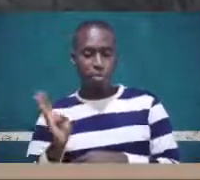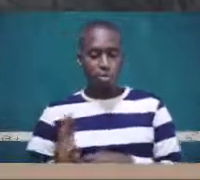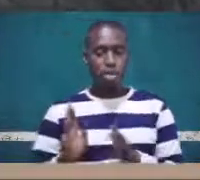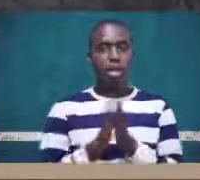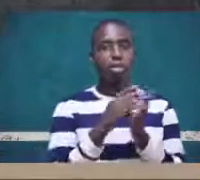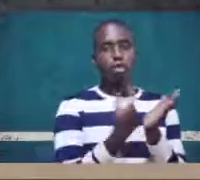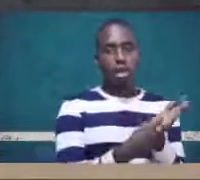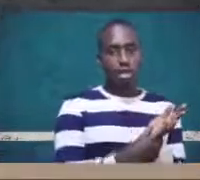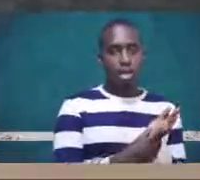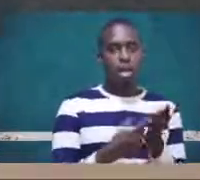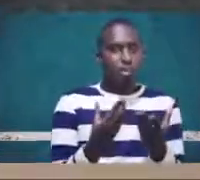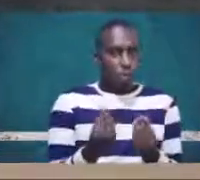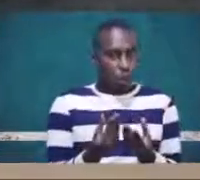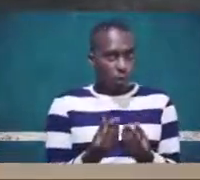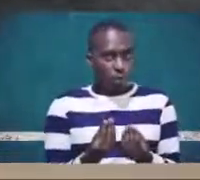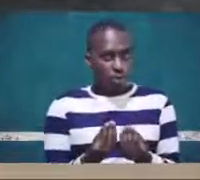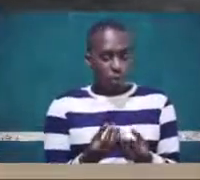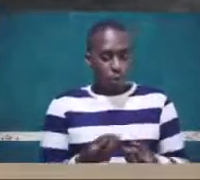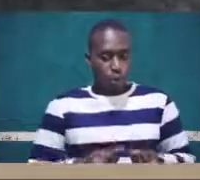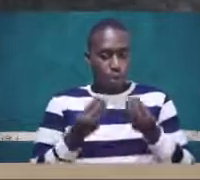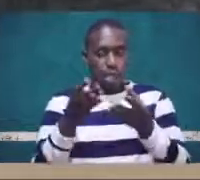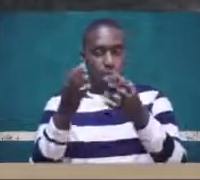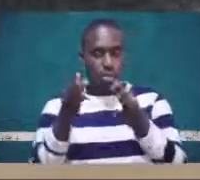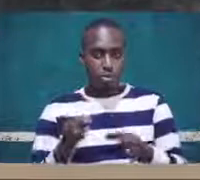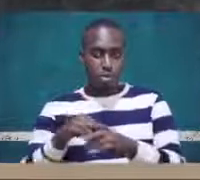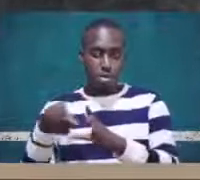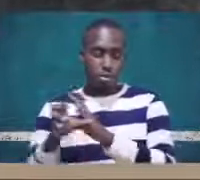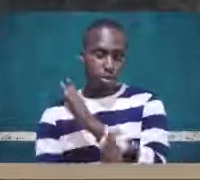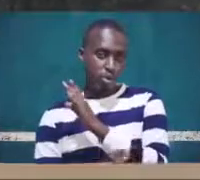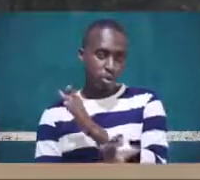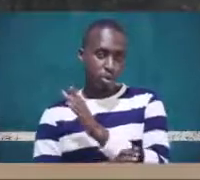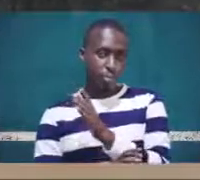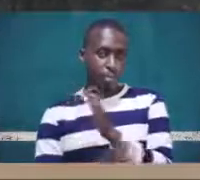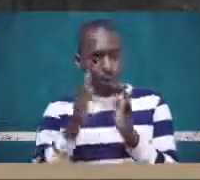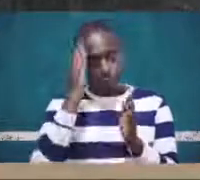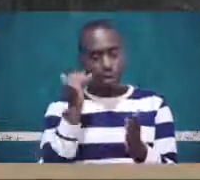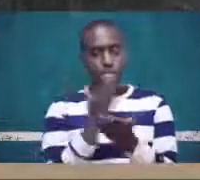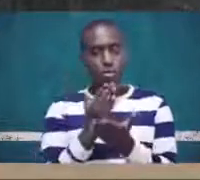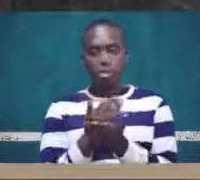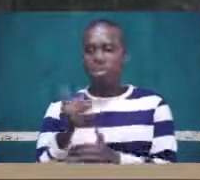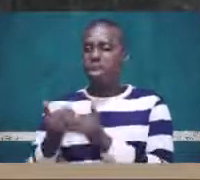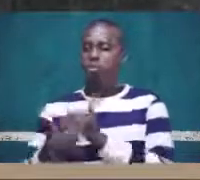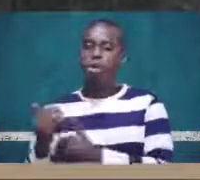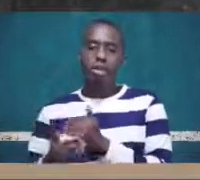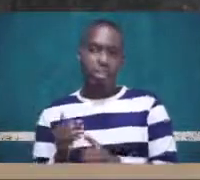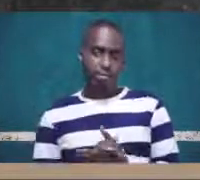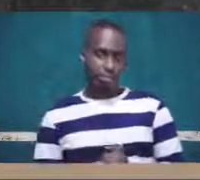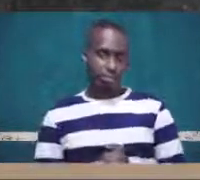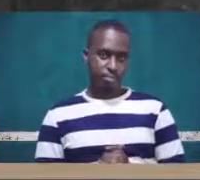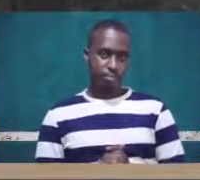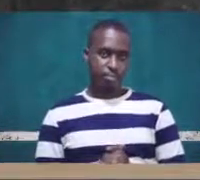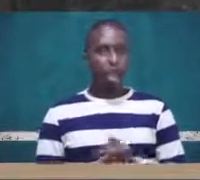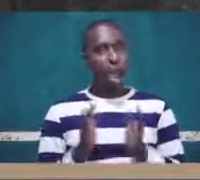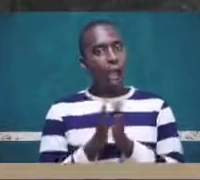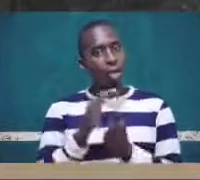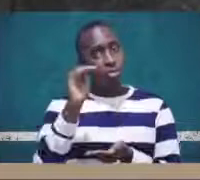Uganda. Now, it will be easier to transport goods to these countries because they are geographically close. They are neighboring countries, and